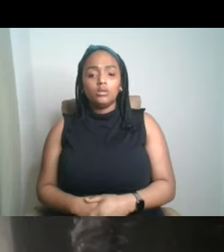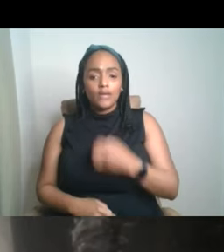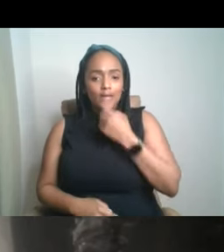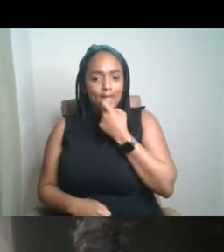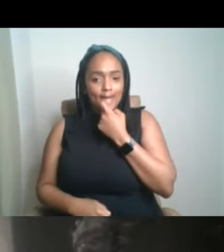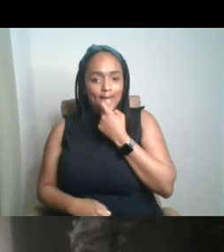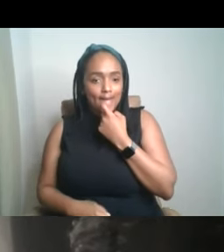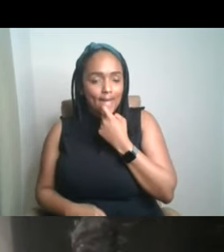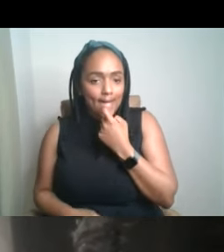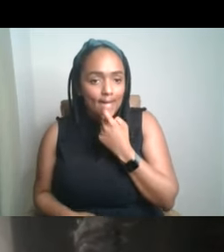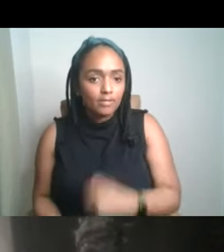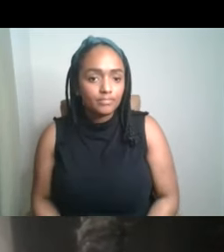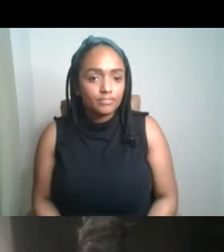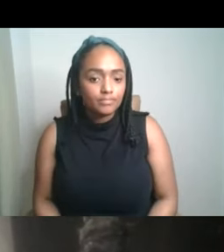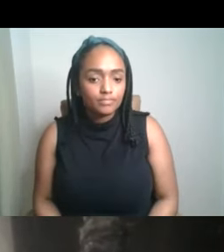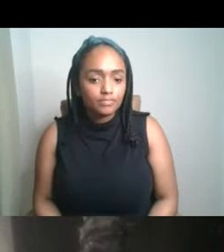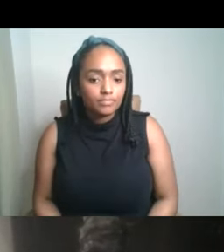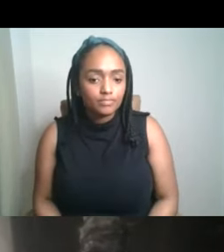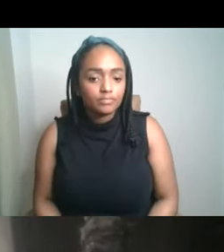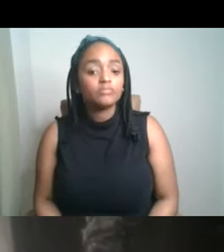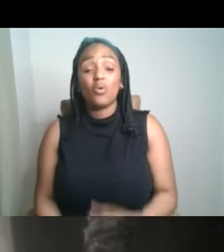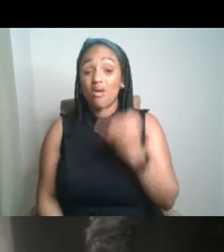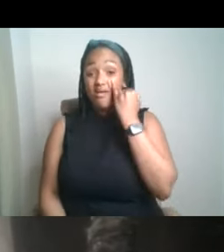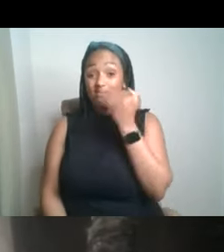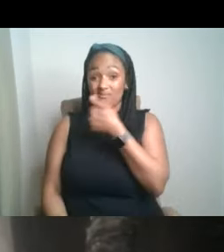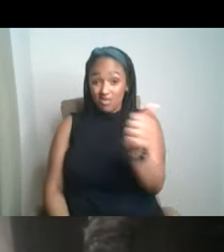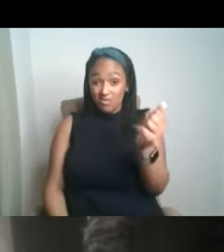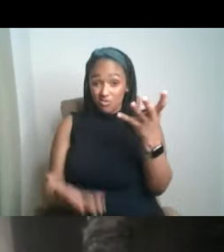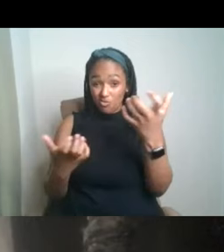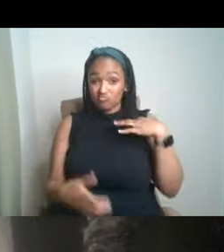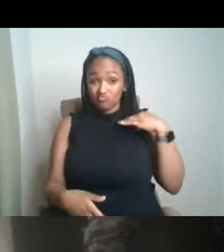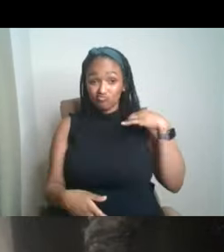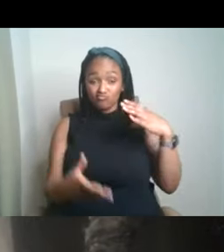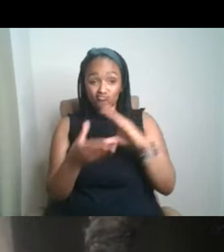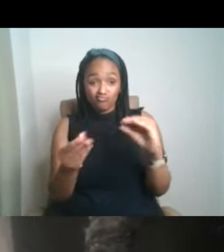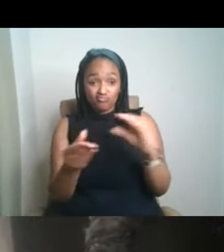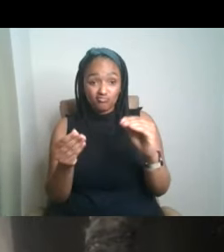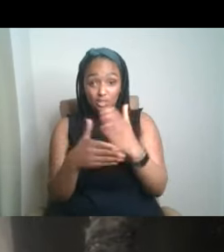way. But yeah, I don't know if anybody else wants to speak